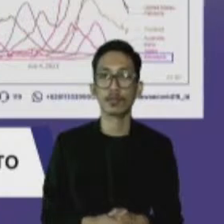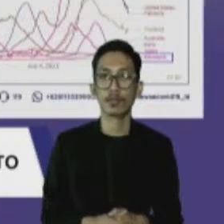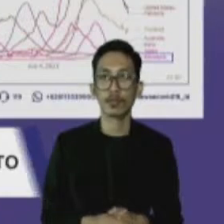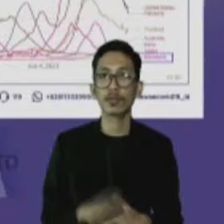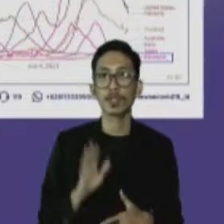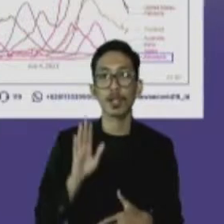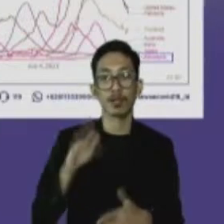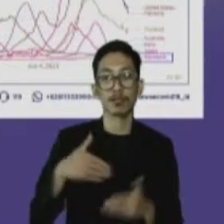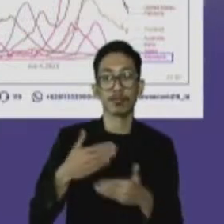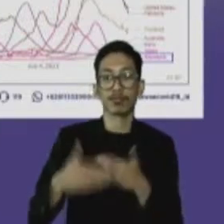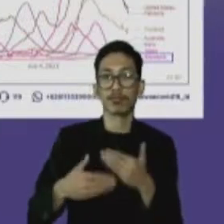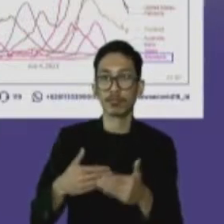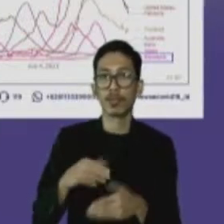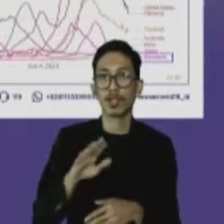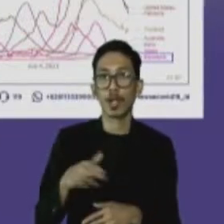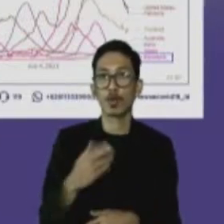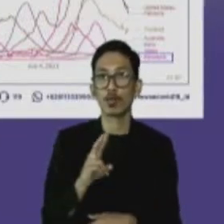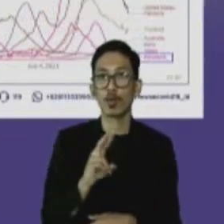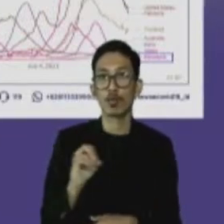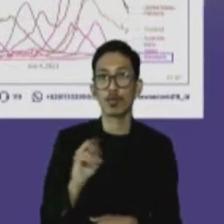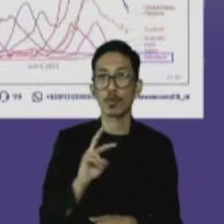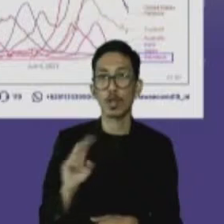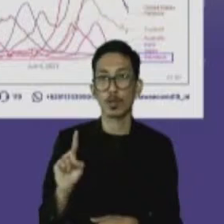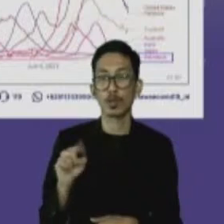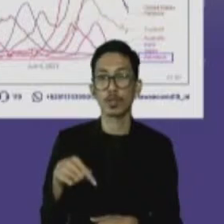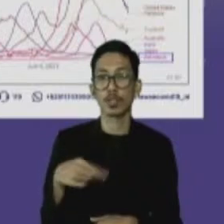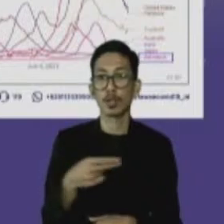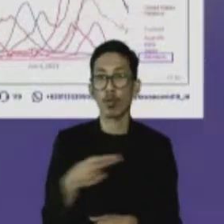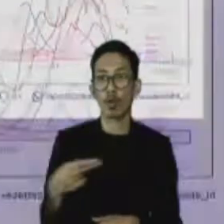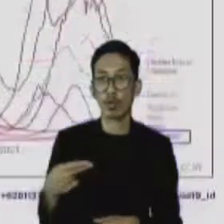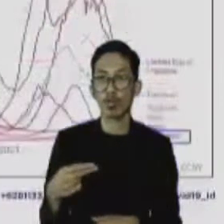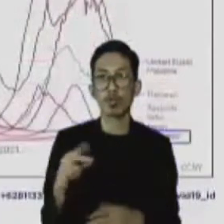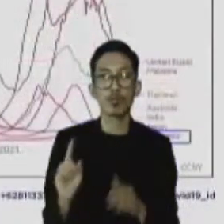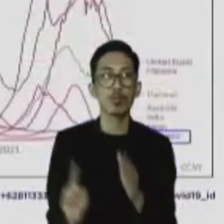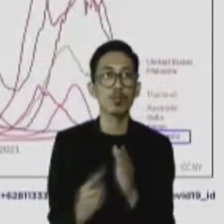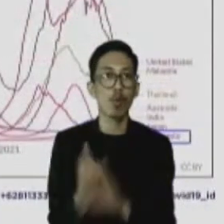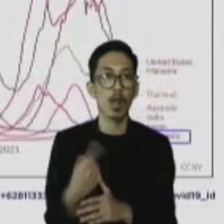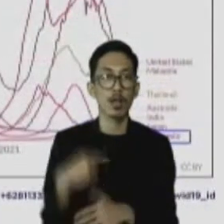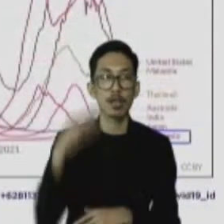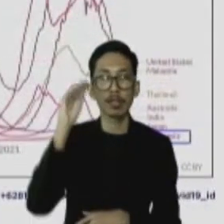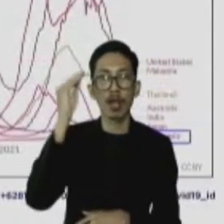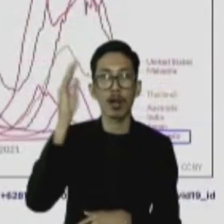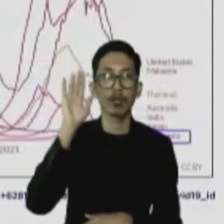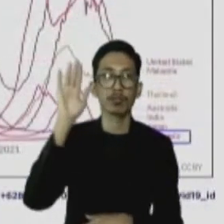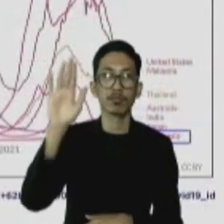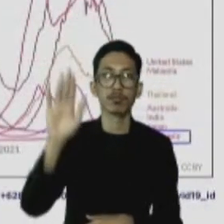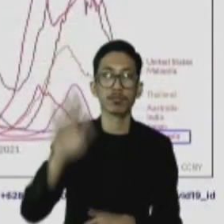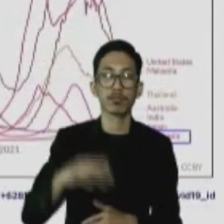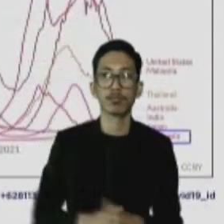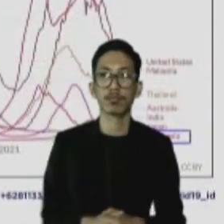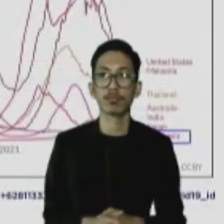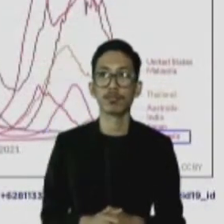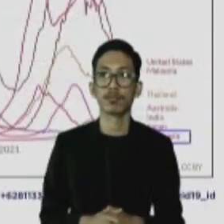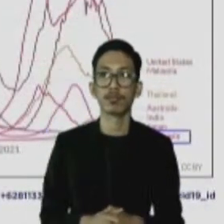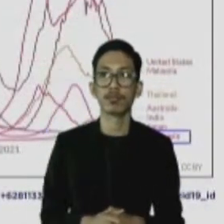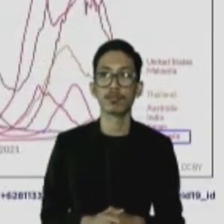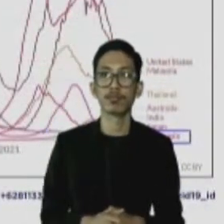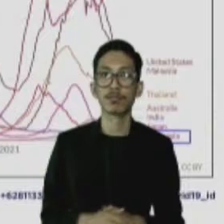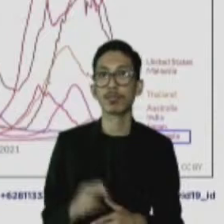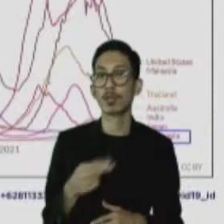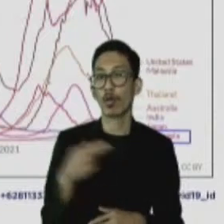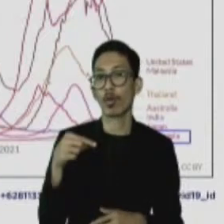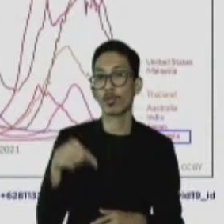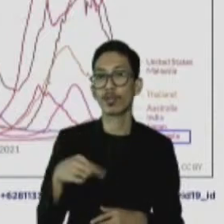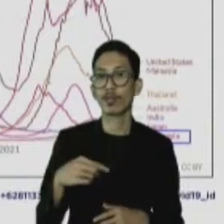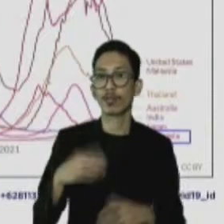2021, Indonesia actually showed a decline. On the other hand, when Indonesia experienced the second peak